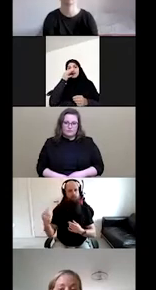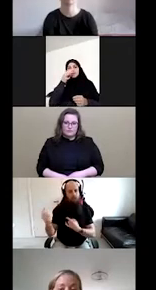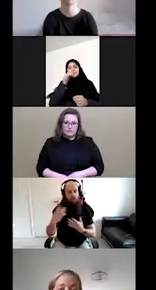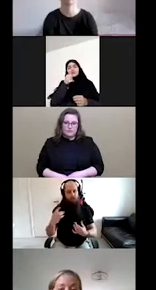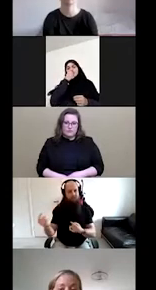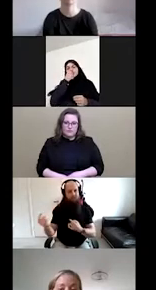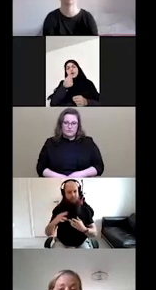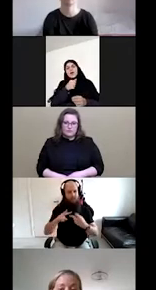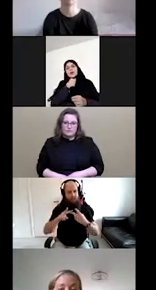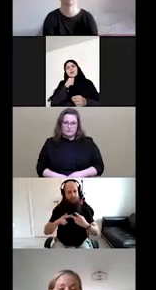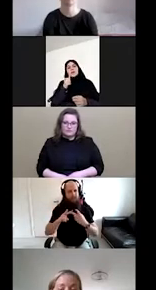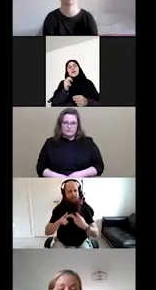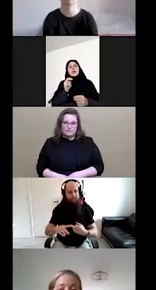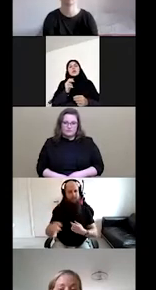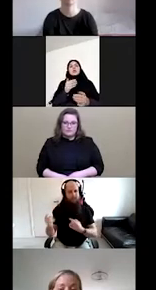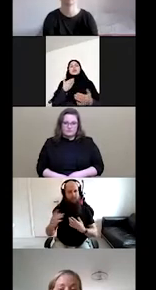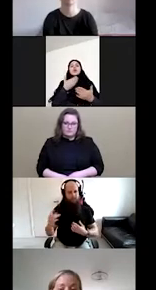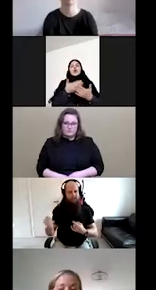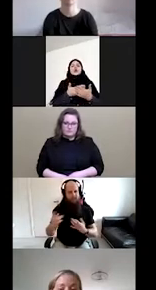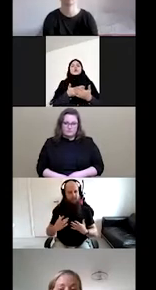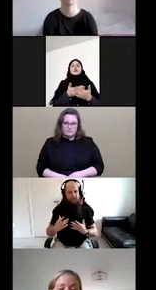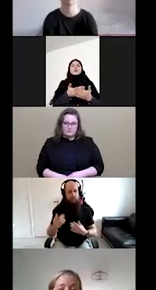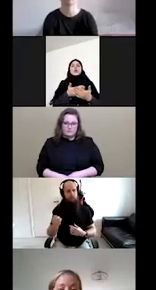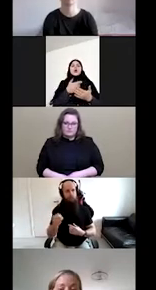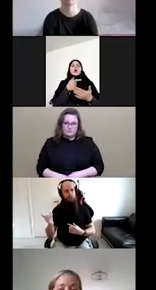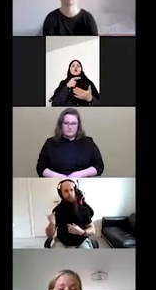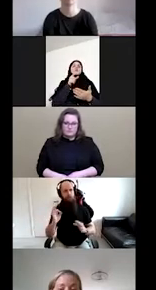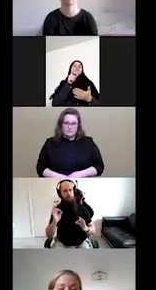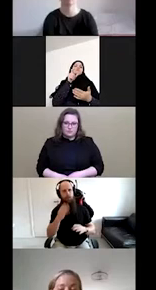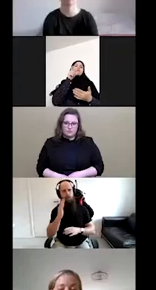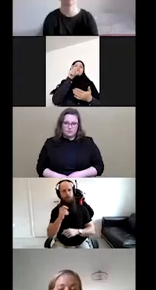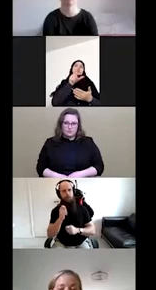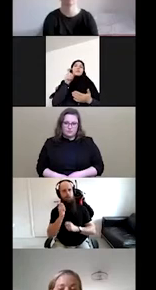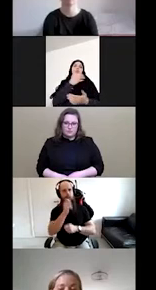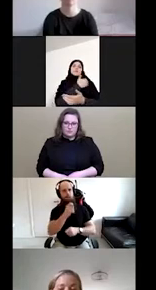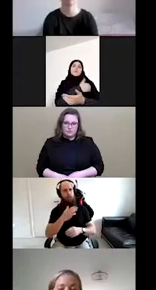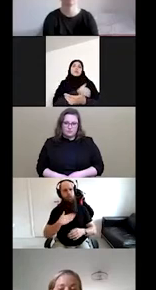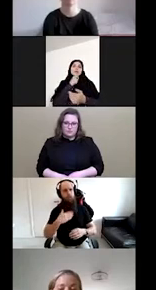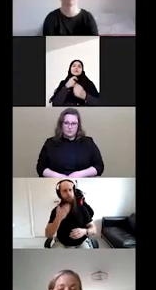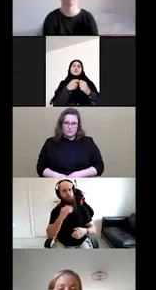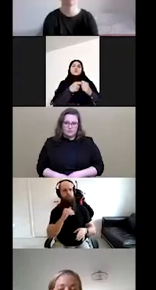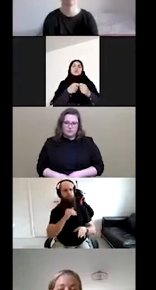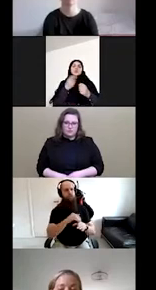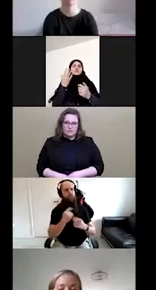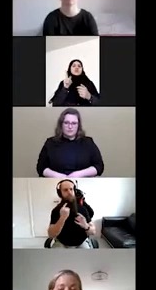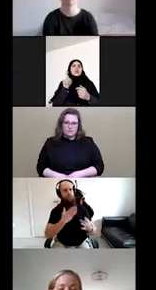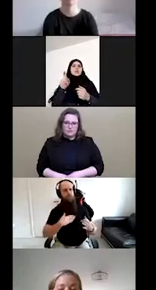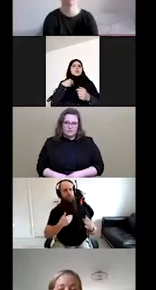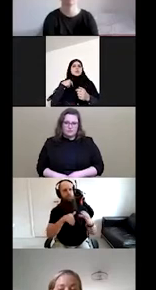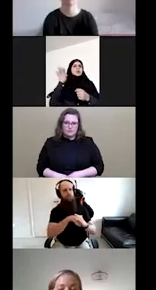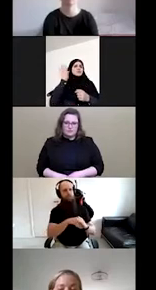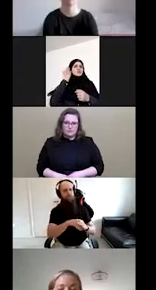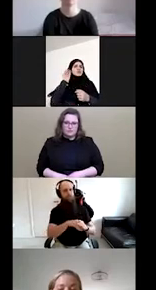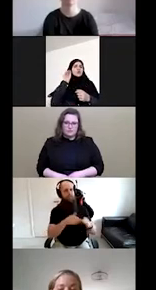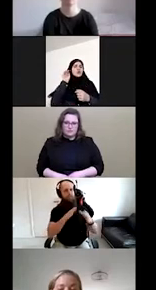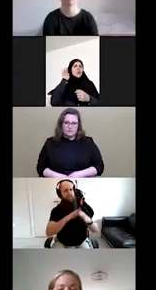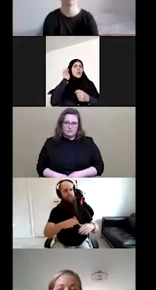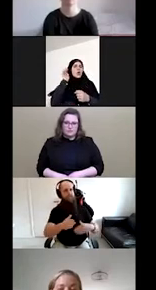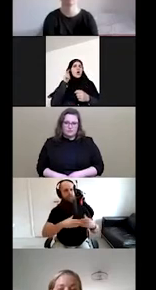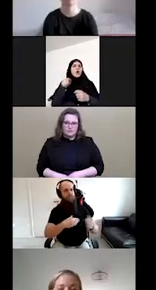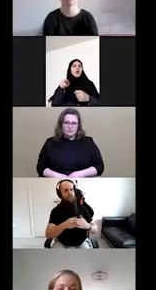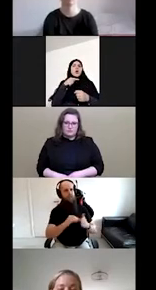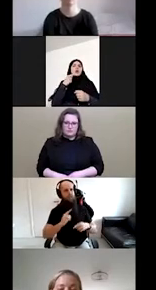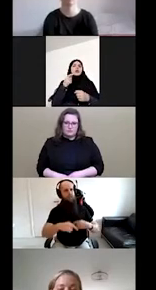is, how would they even apply to participate in any activities related to peace building if they are not aware of